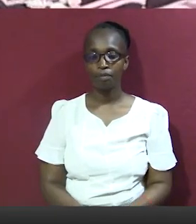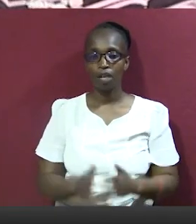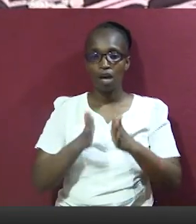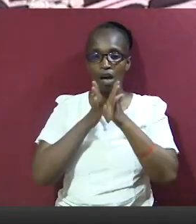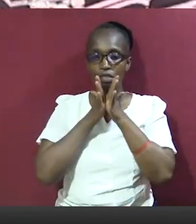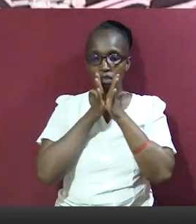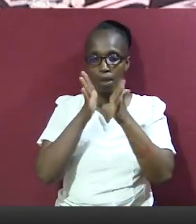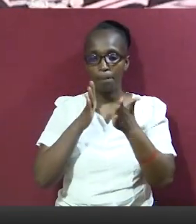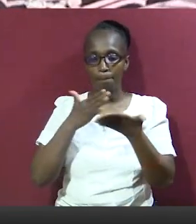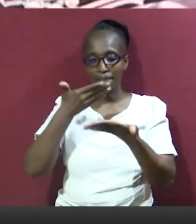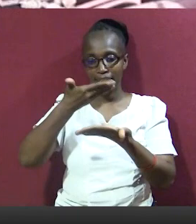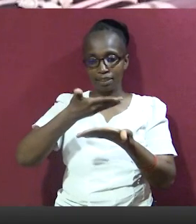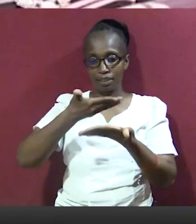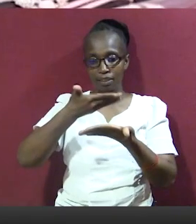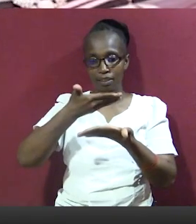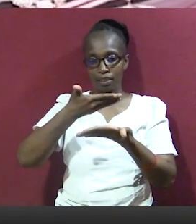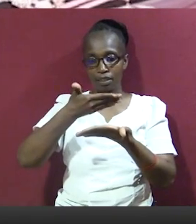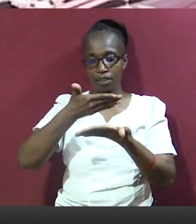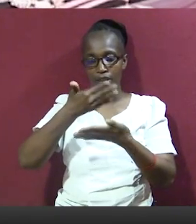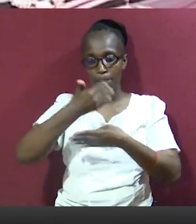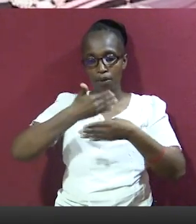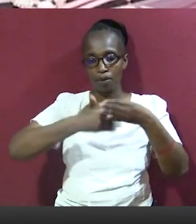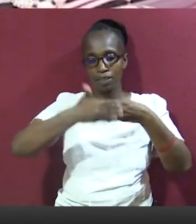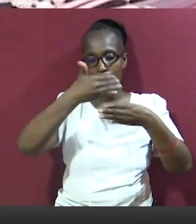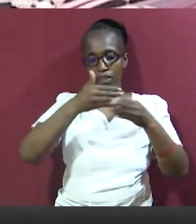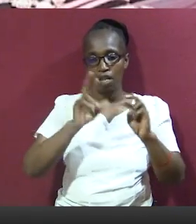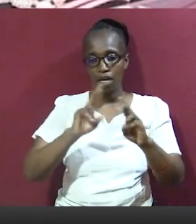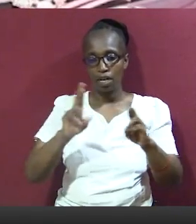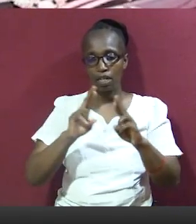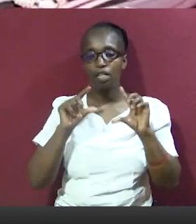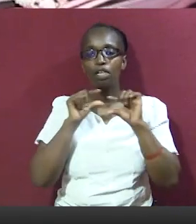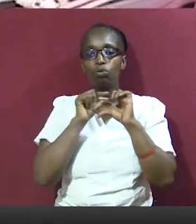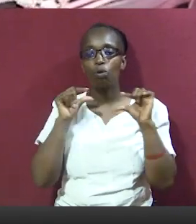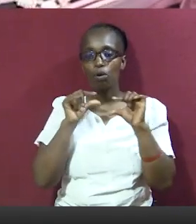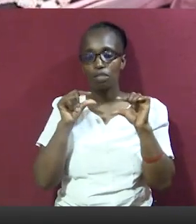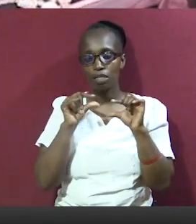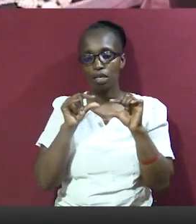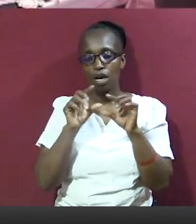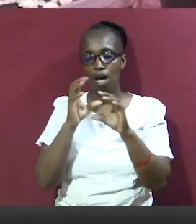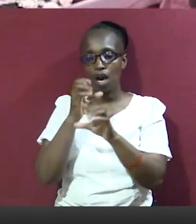The public terraces are all ready to host a total of